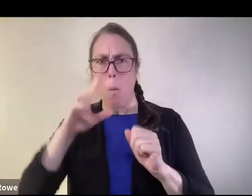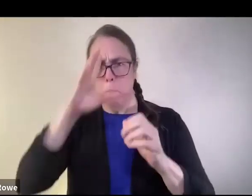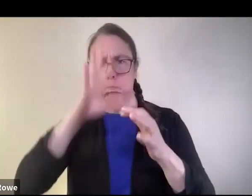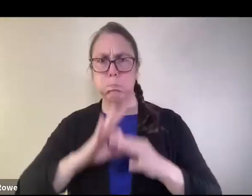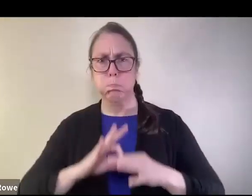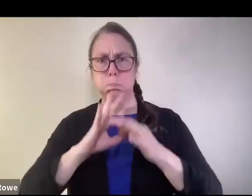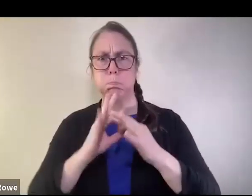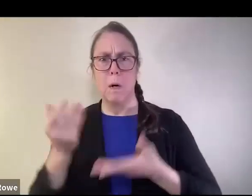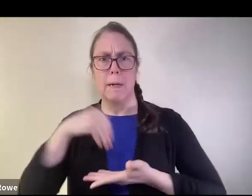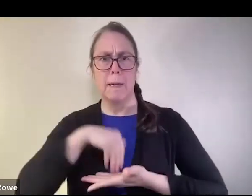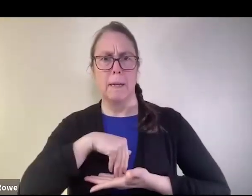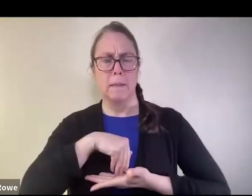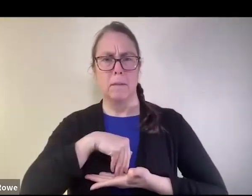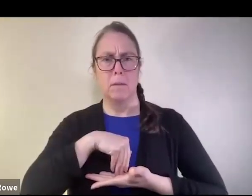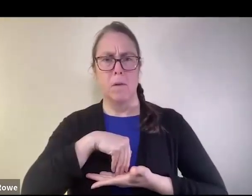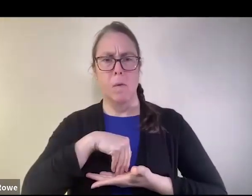If